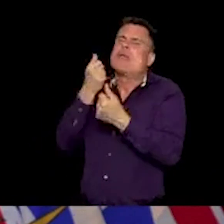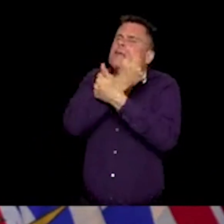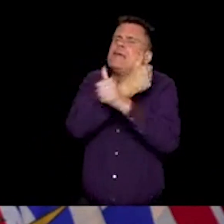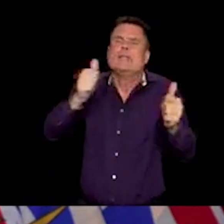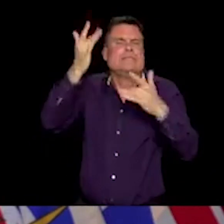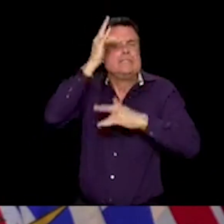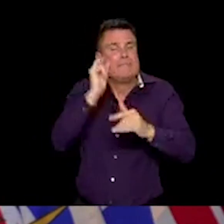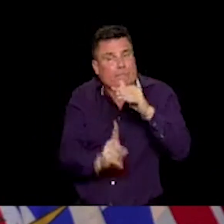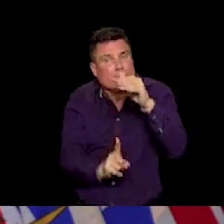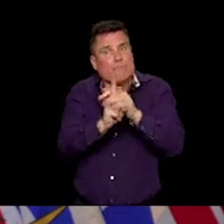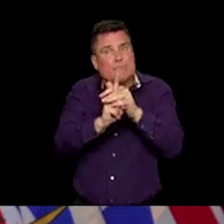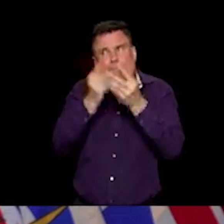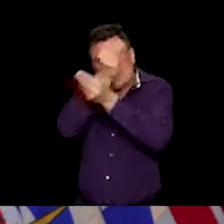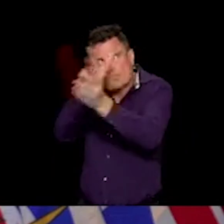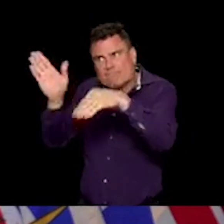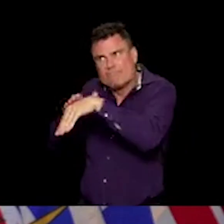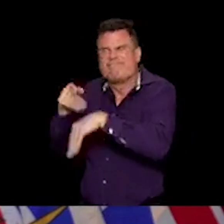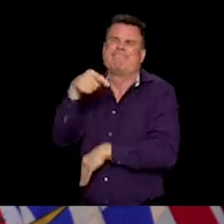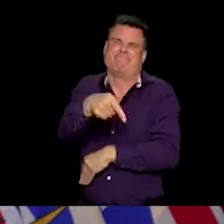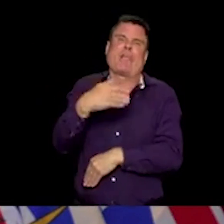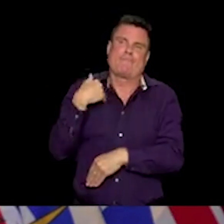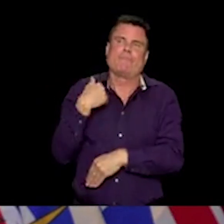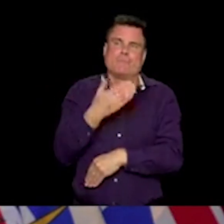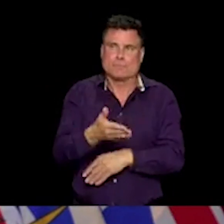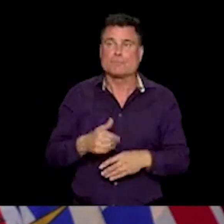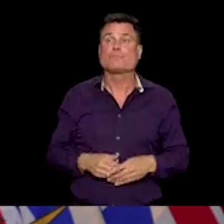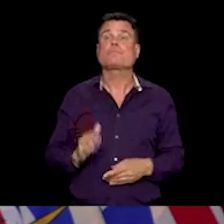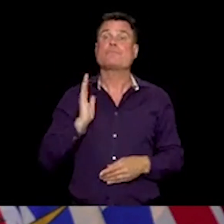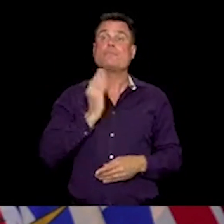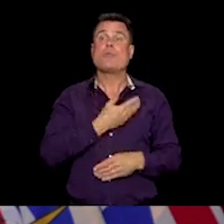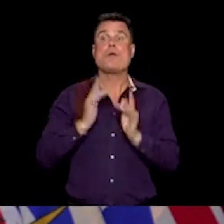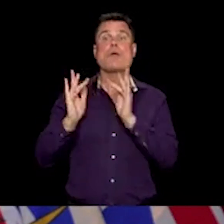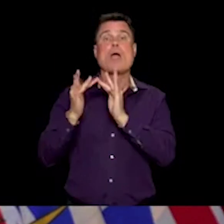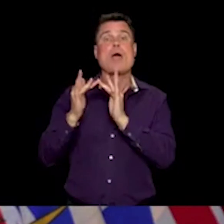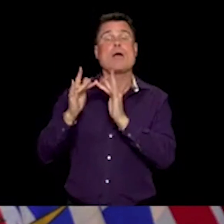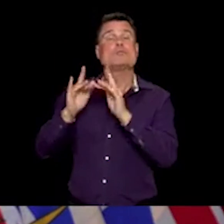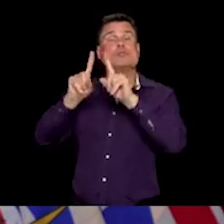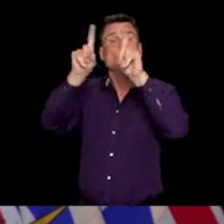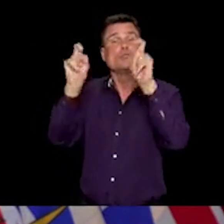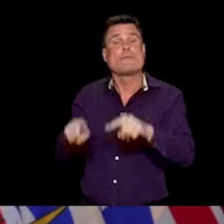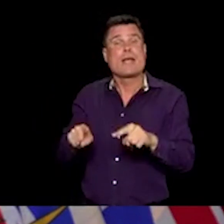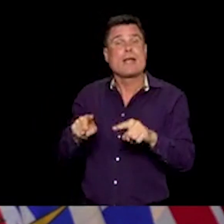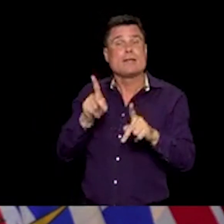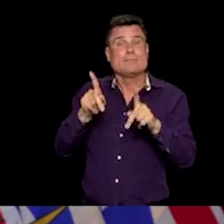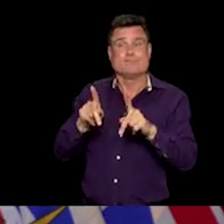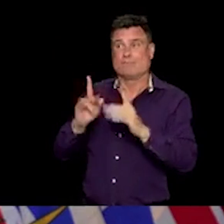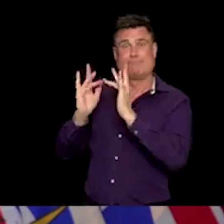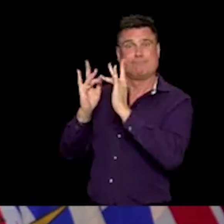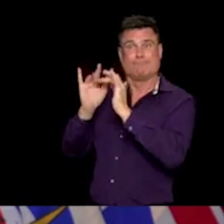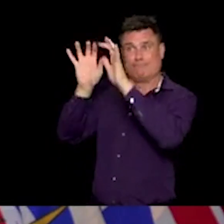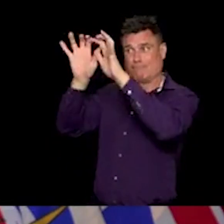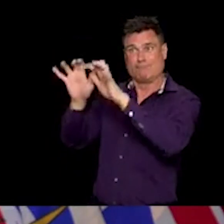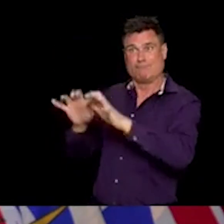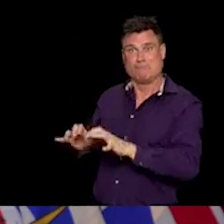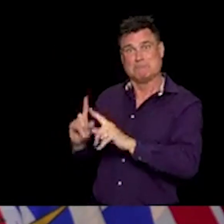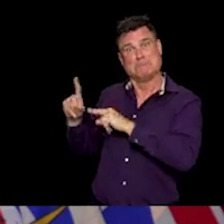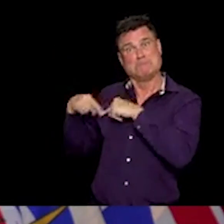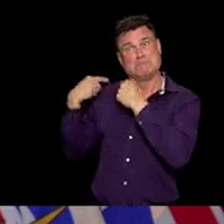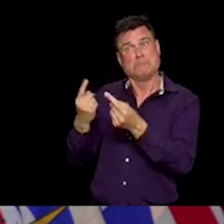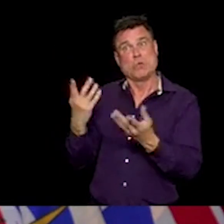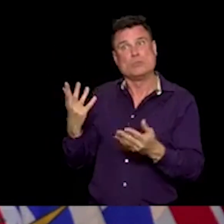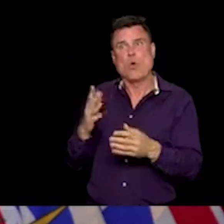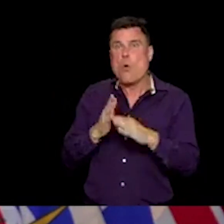do and that we can safely separate somebody who's feeling unwell, and public health will be there to support you to make sure that we have what we